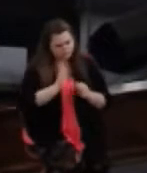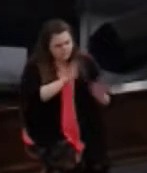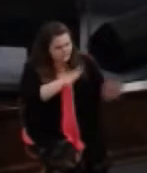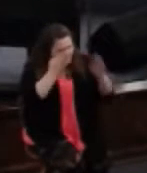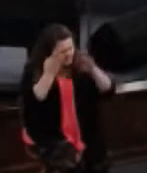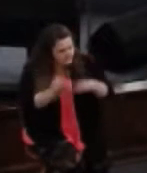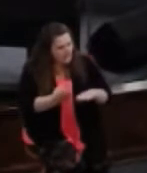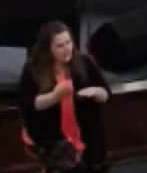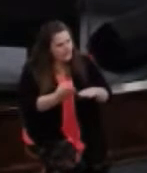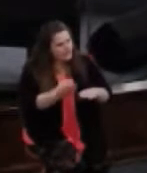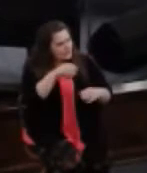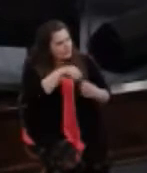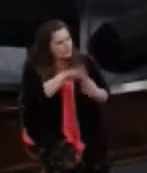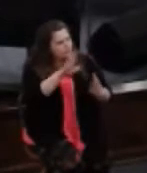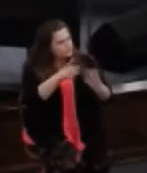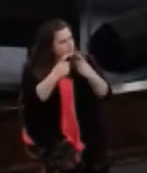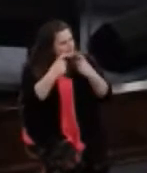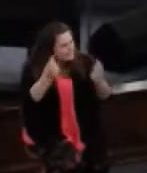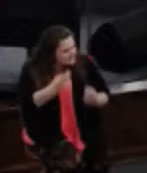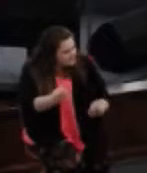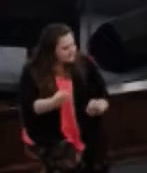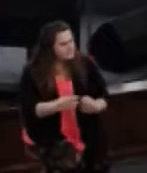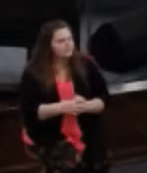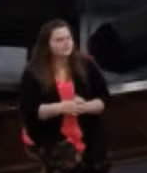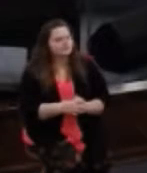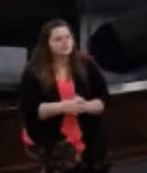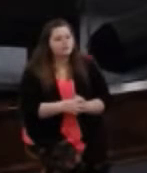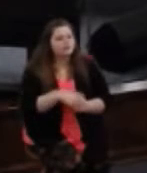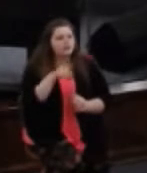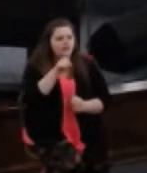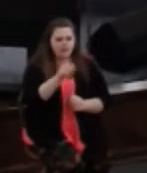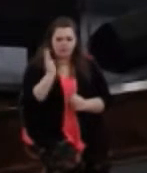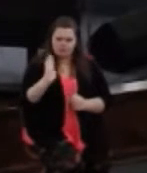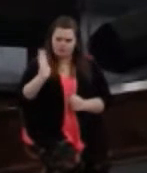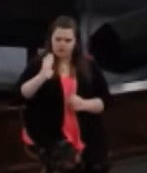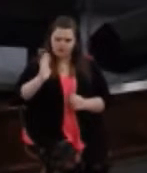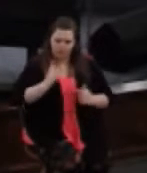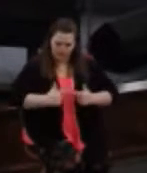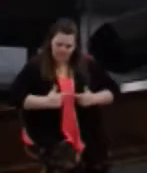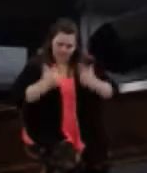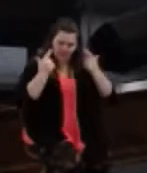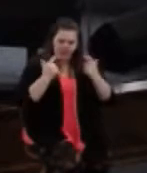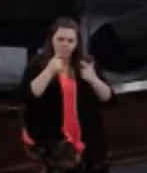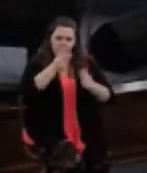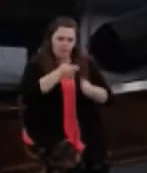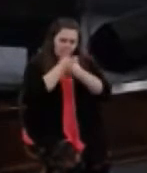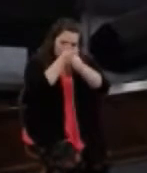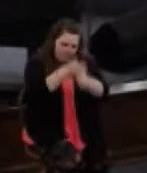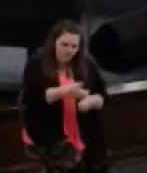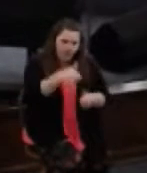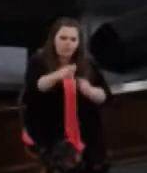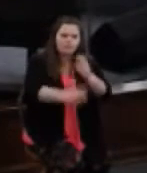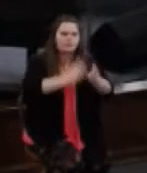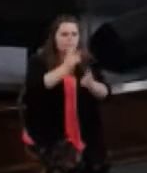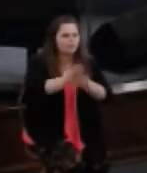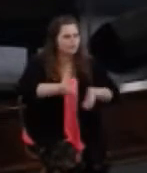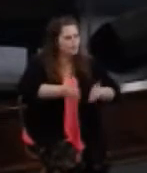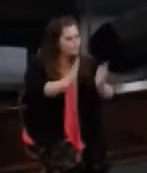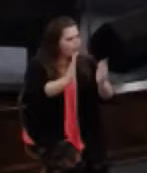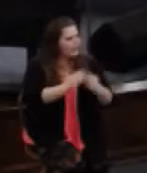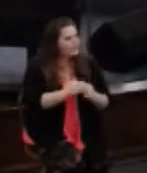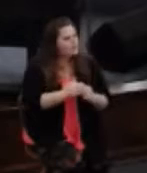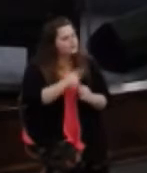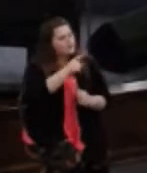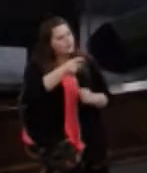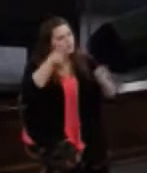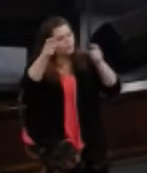in your transgressions and sins, in which you used to live when you followed the ways of this world and of the ruler